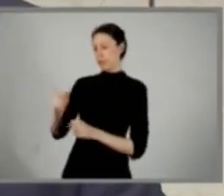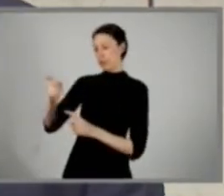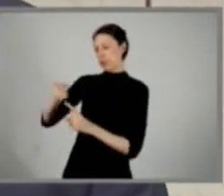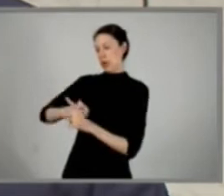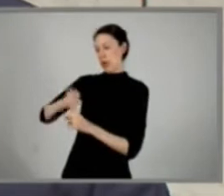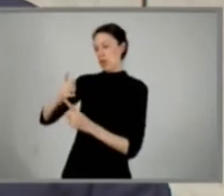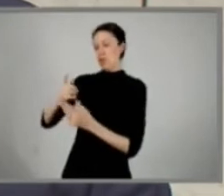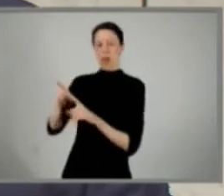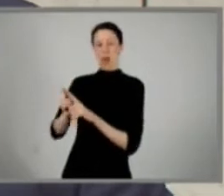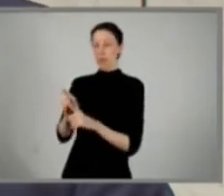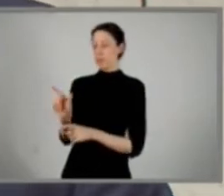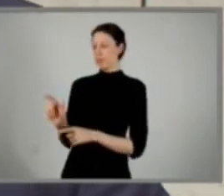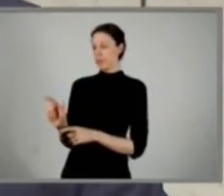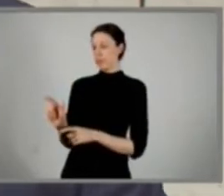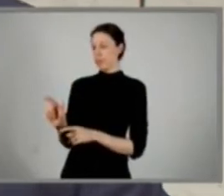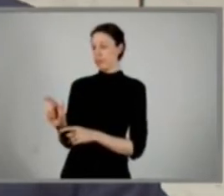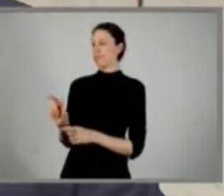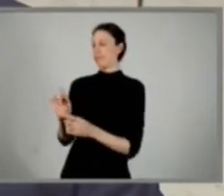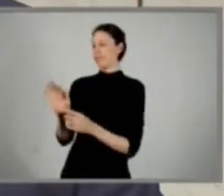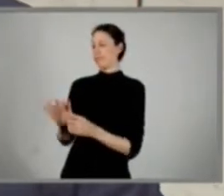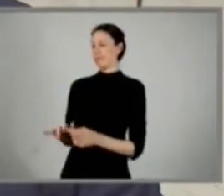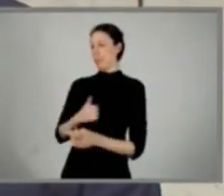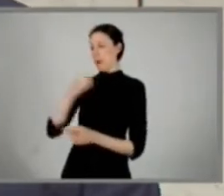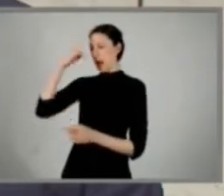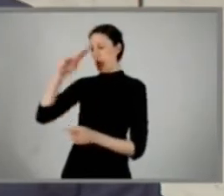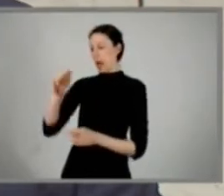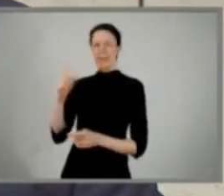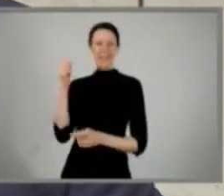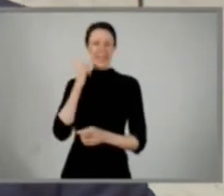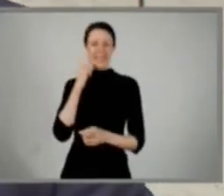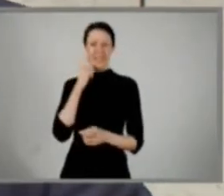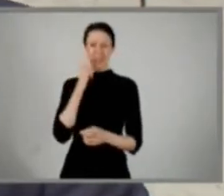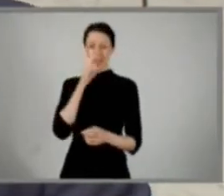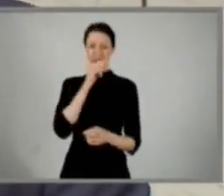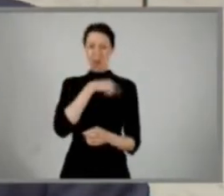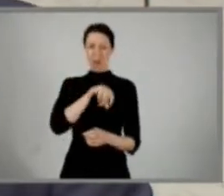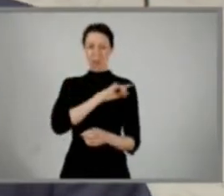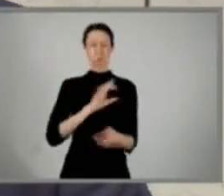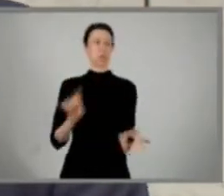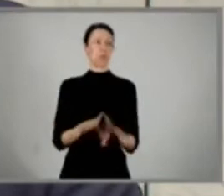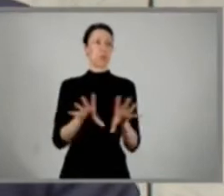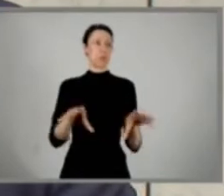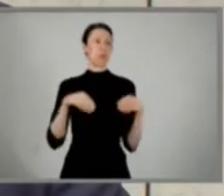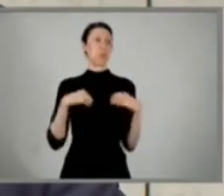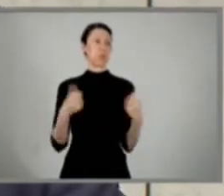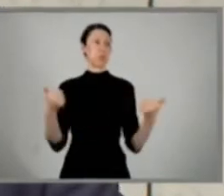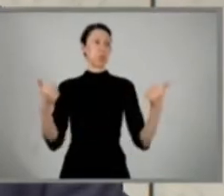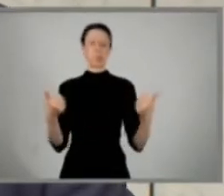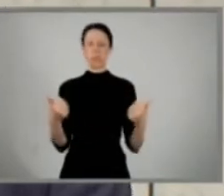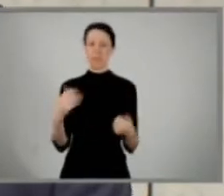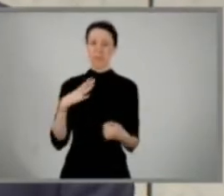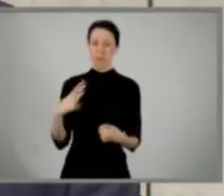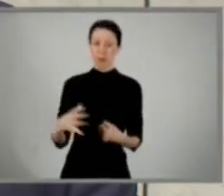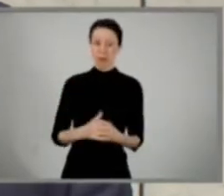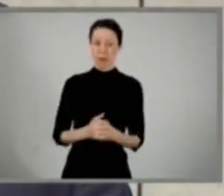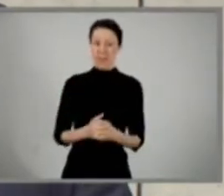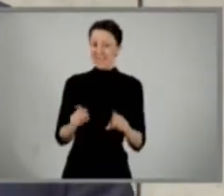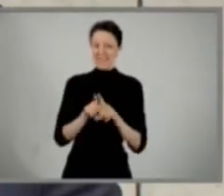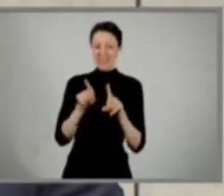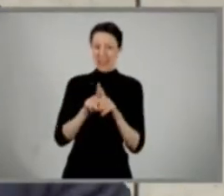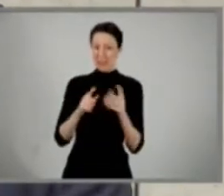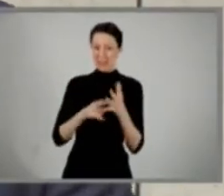people are used to it very, very quickly. When I was in Tassie the other day, doing the same thing as Jenny and I went out to a